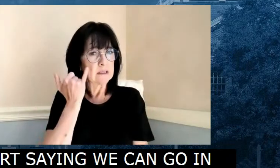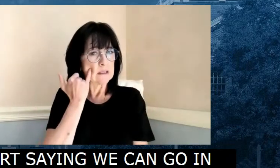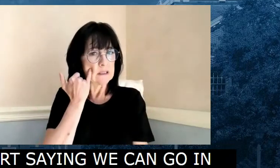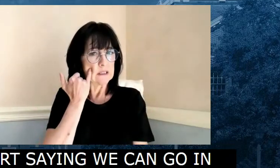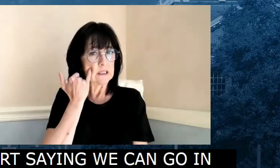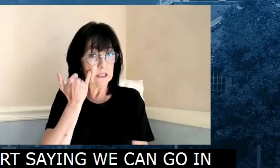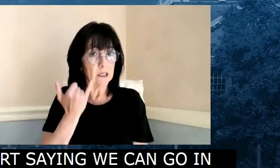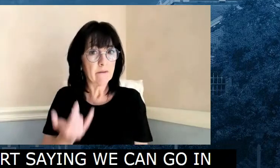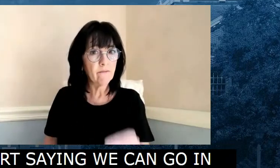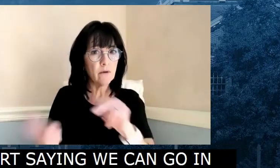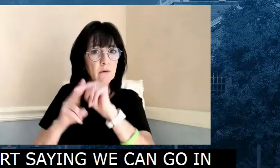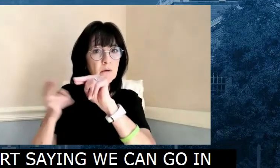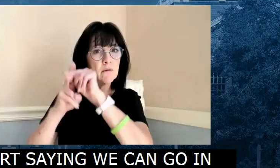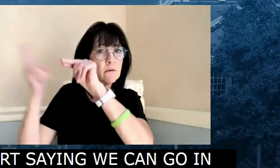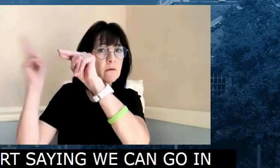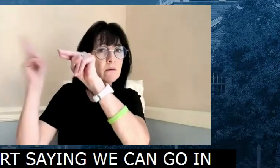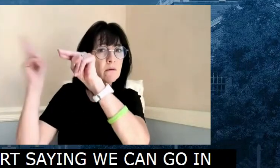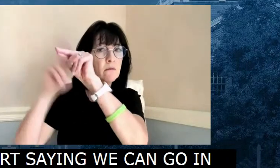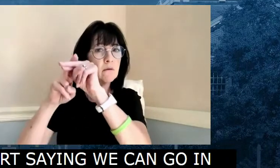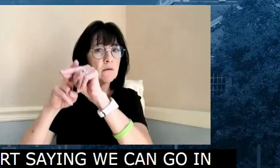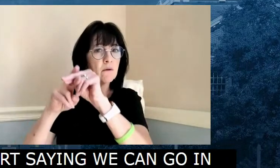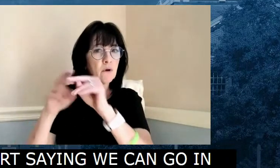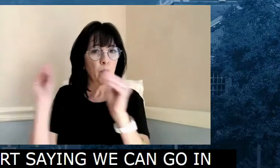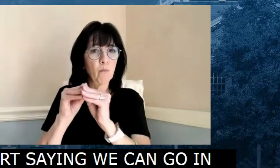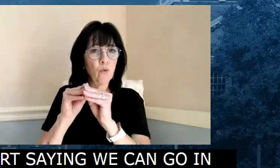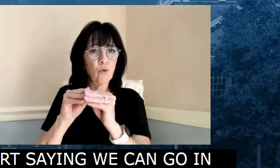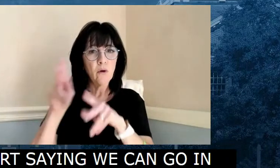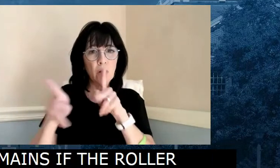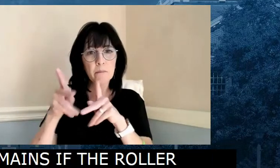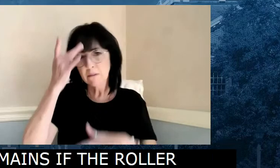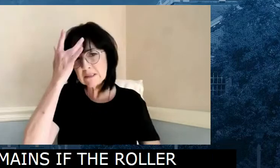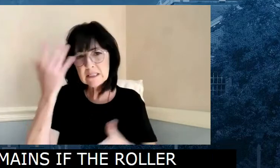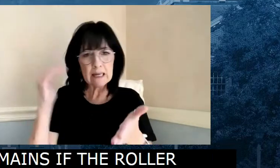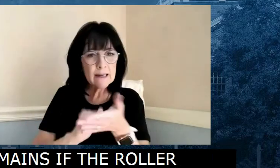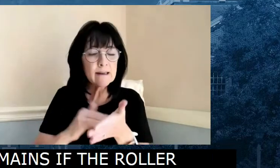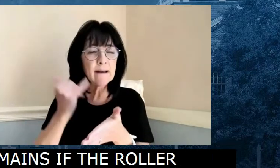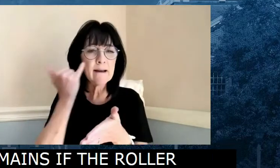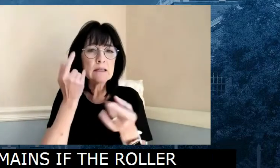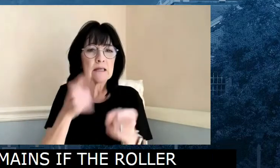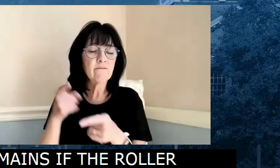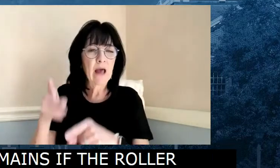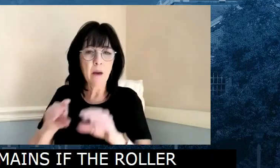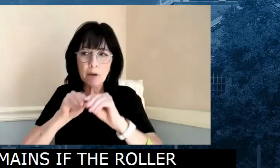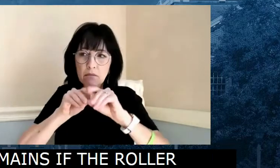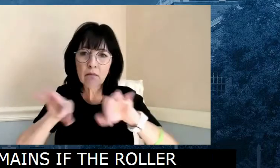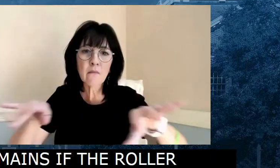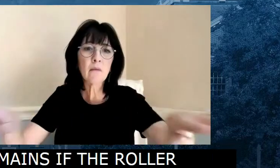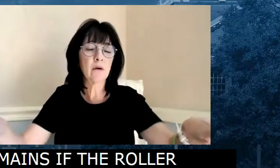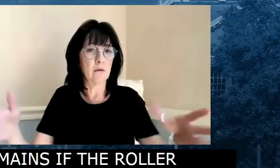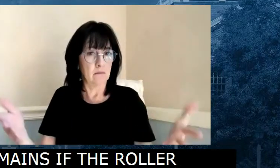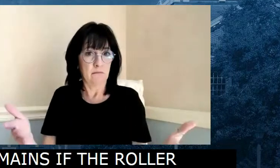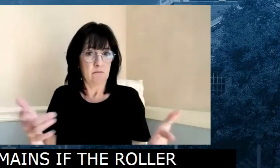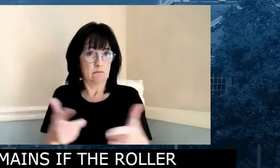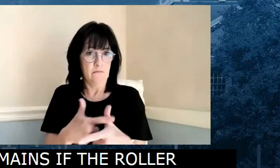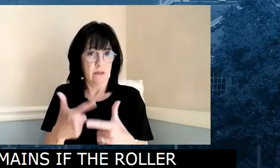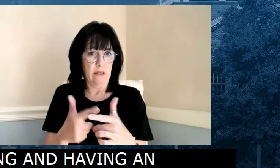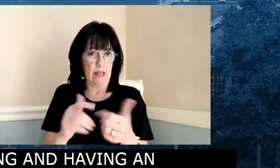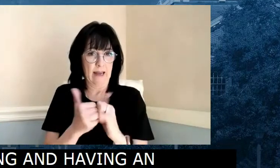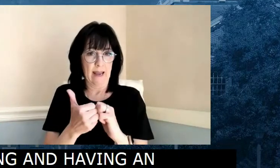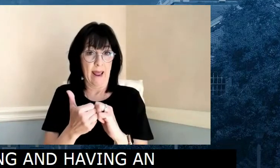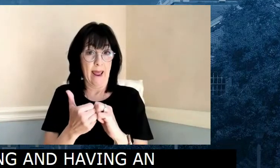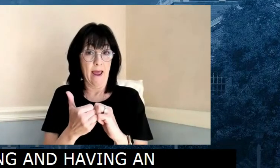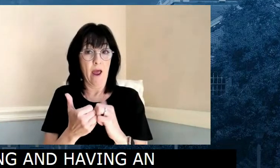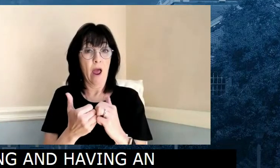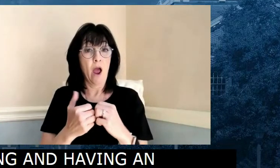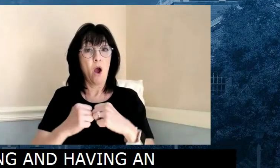the incline again and we start peaking and having an outbreak? The most effective way of preventing that is to